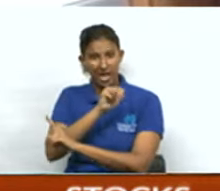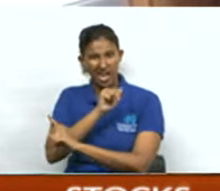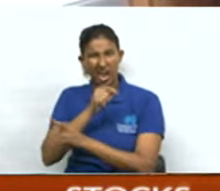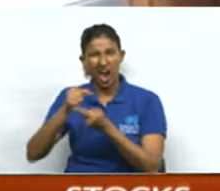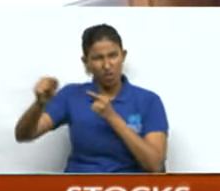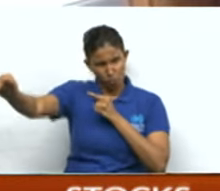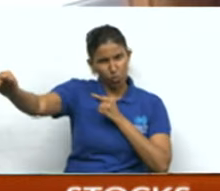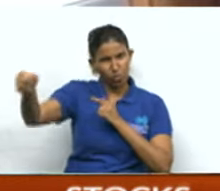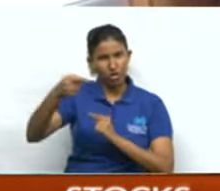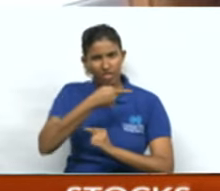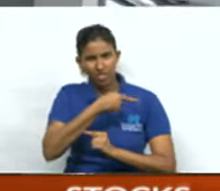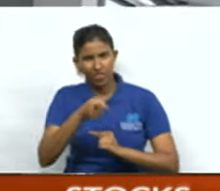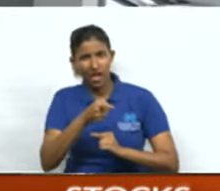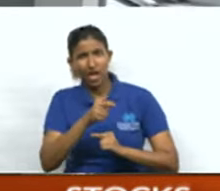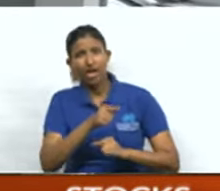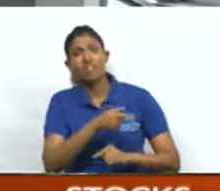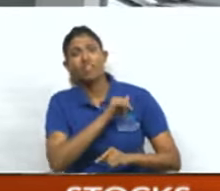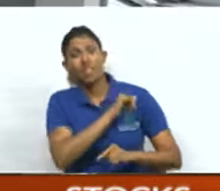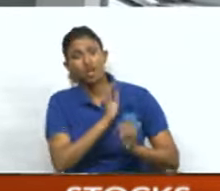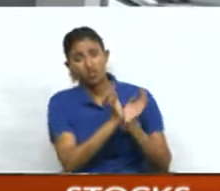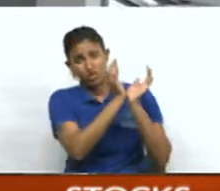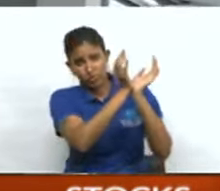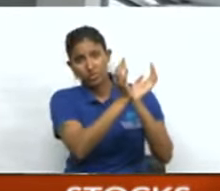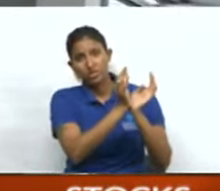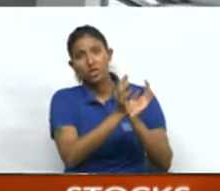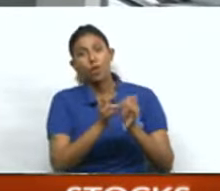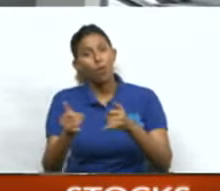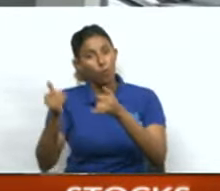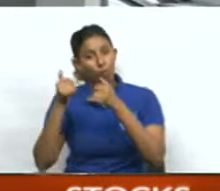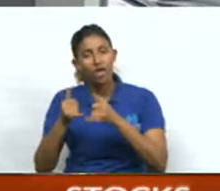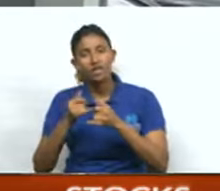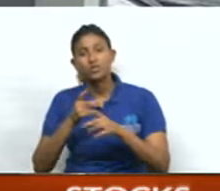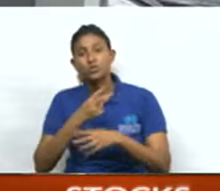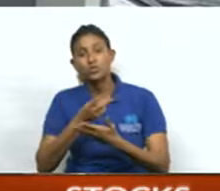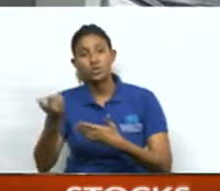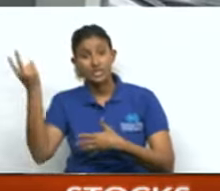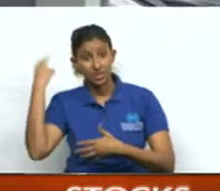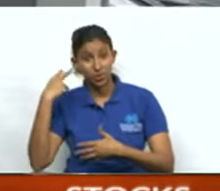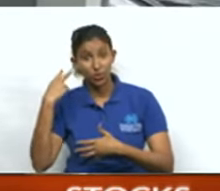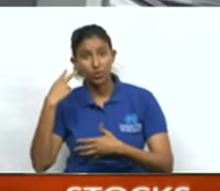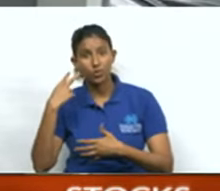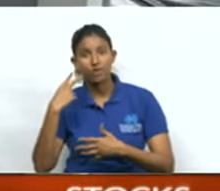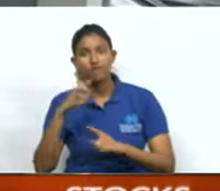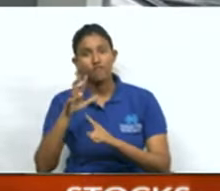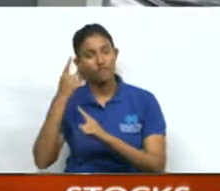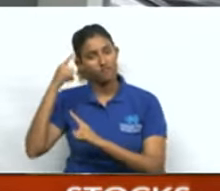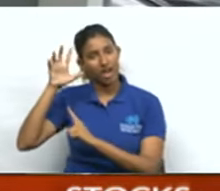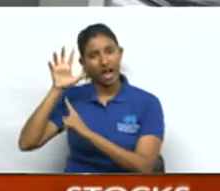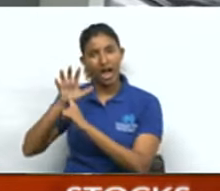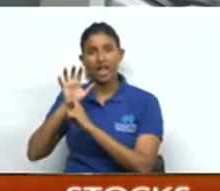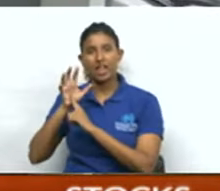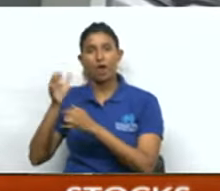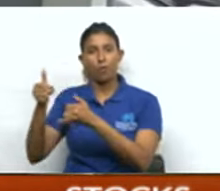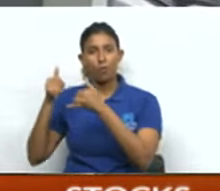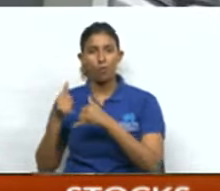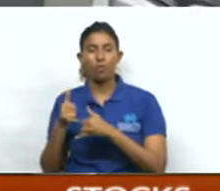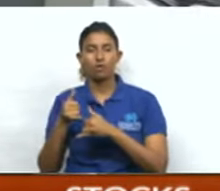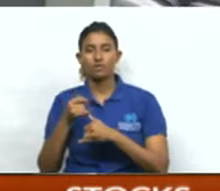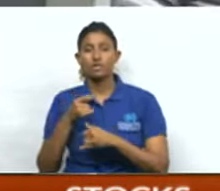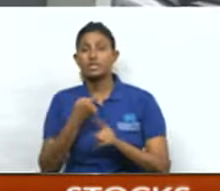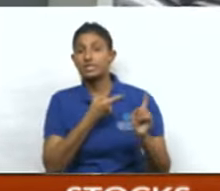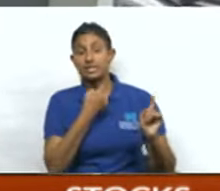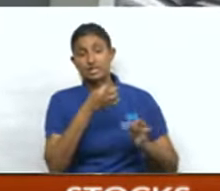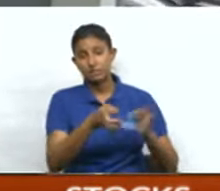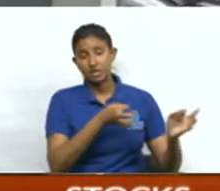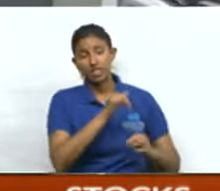including Most Outstanding Credit Union, at the event 2 weeks ago. President Marvin Durham explains that the credit union has consistently